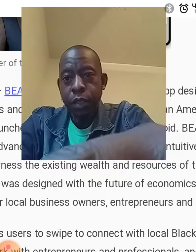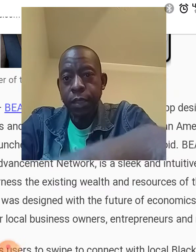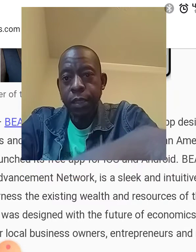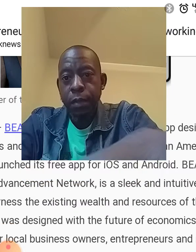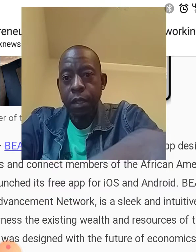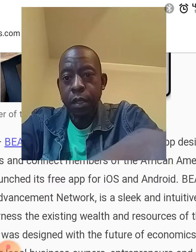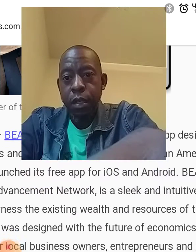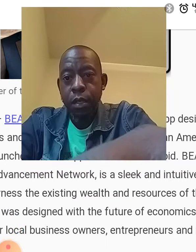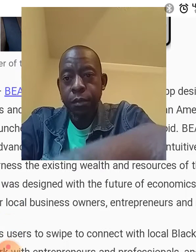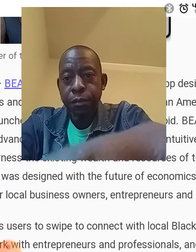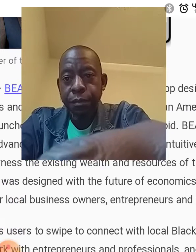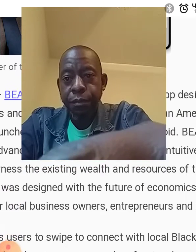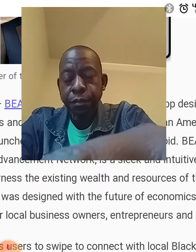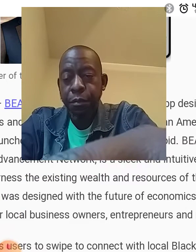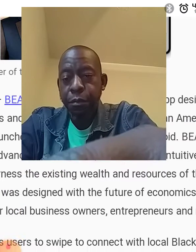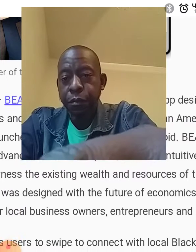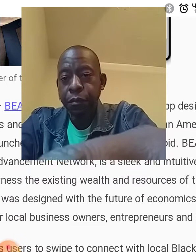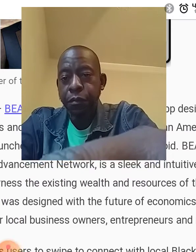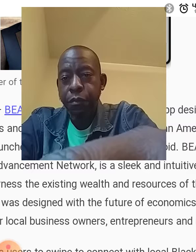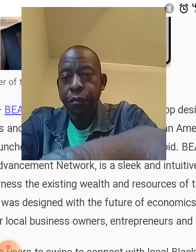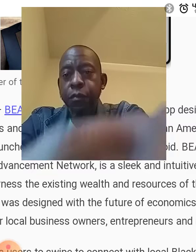So it seemed like a